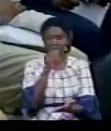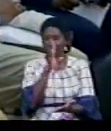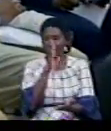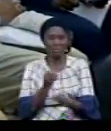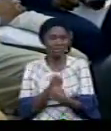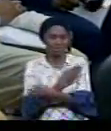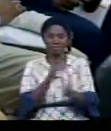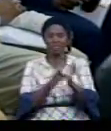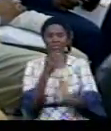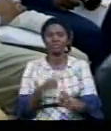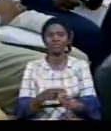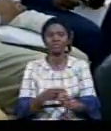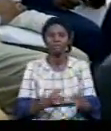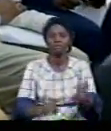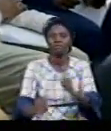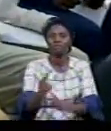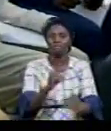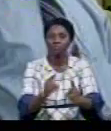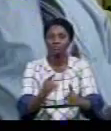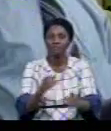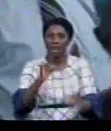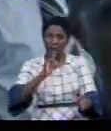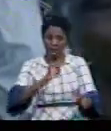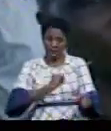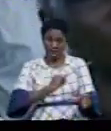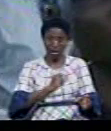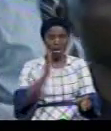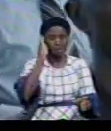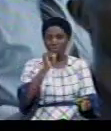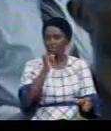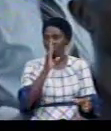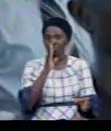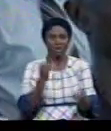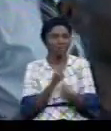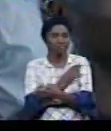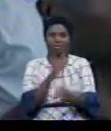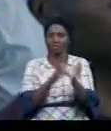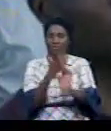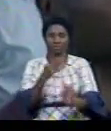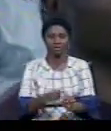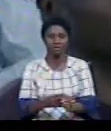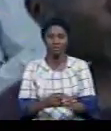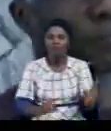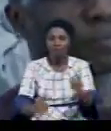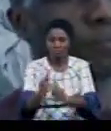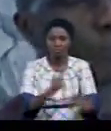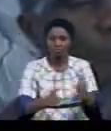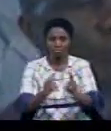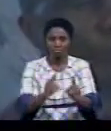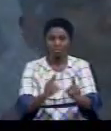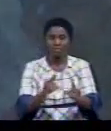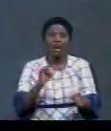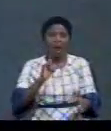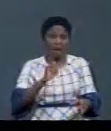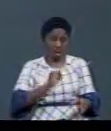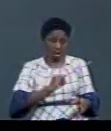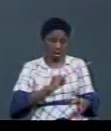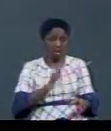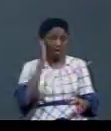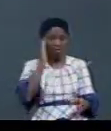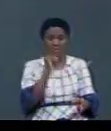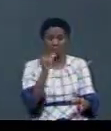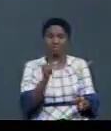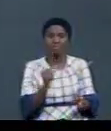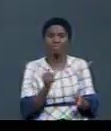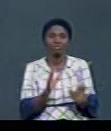I will not be afraid. I will not fear, for thou art with